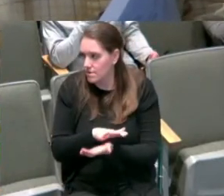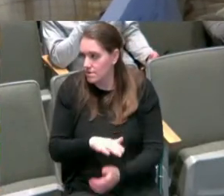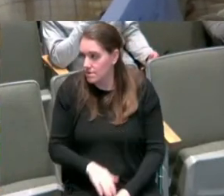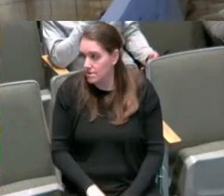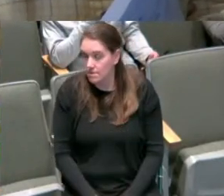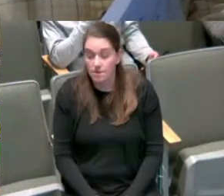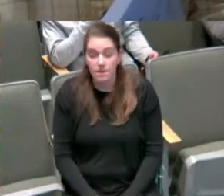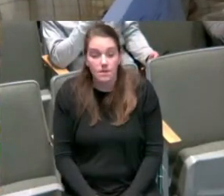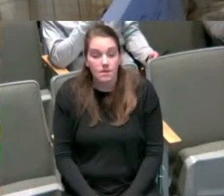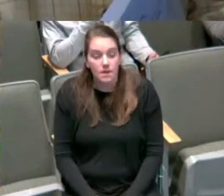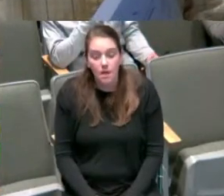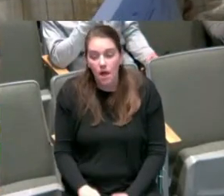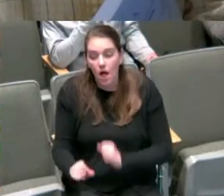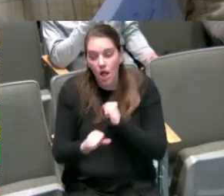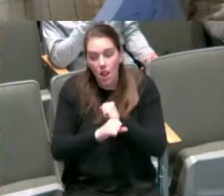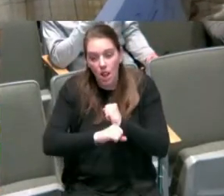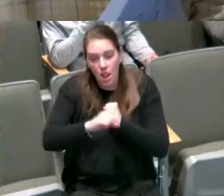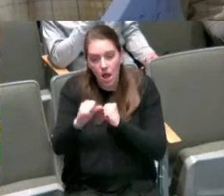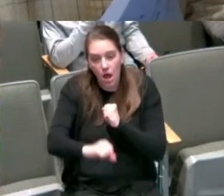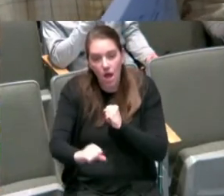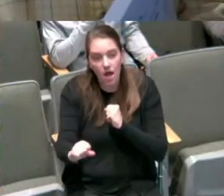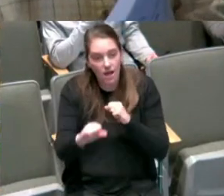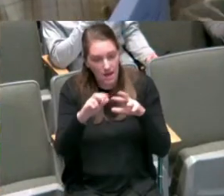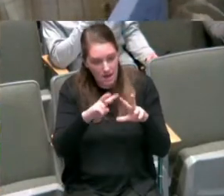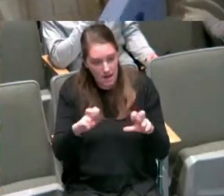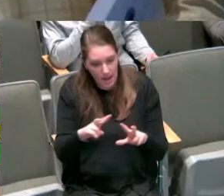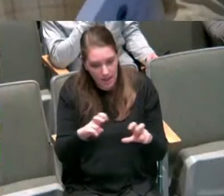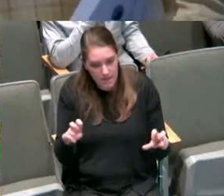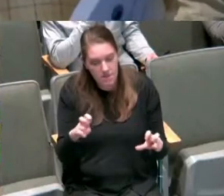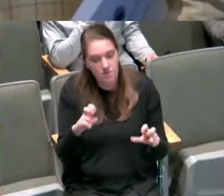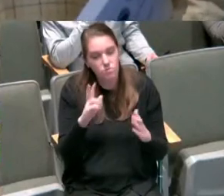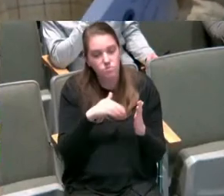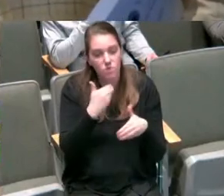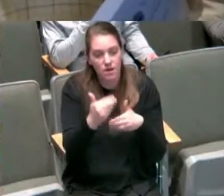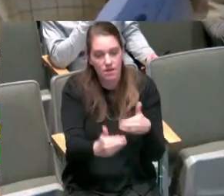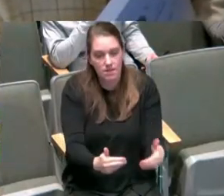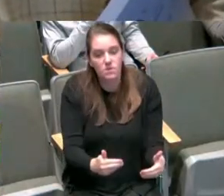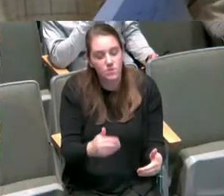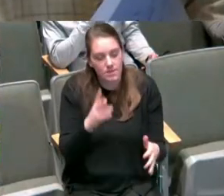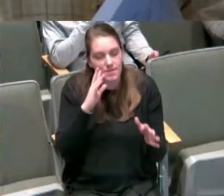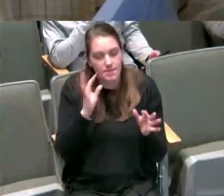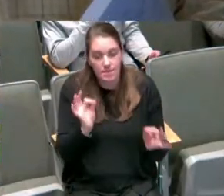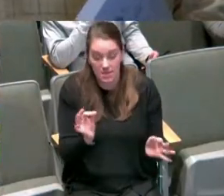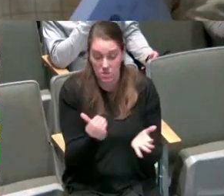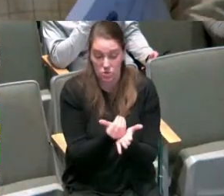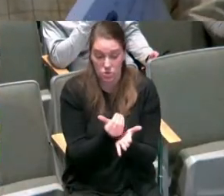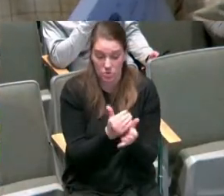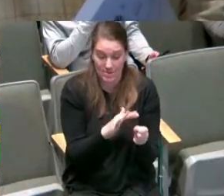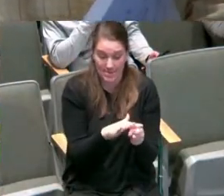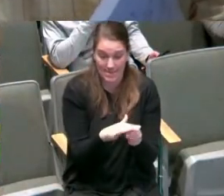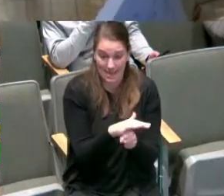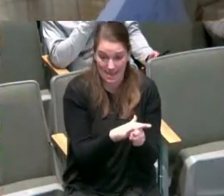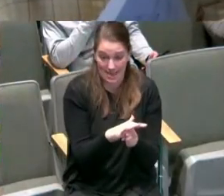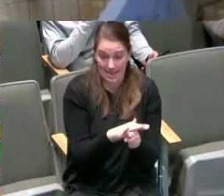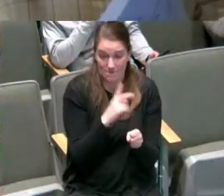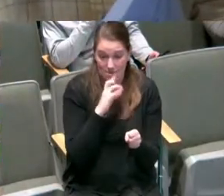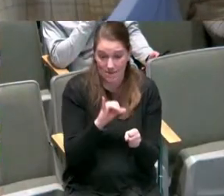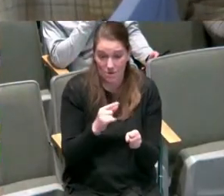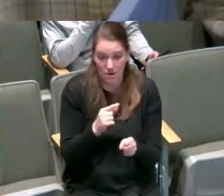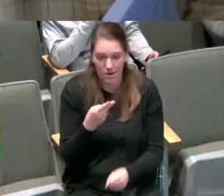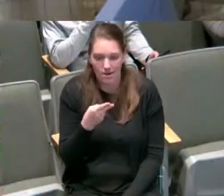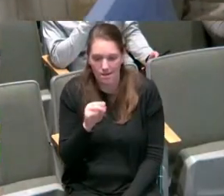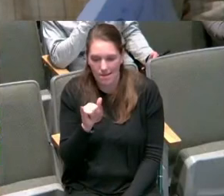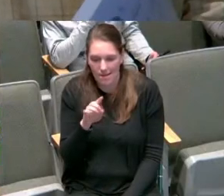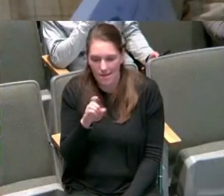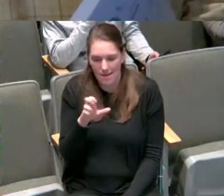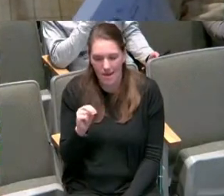we determined that the preferred site for the new school would actually be on Hayden Rowe